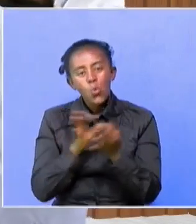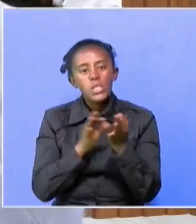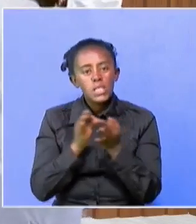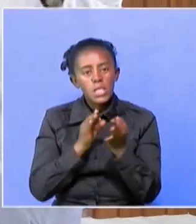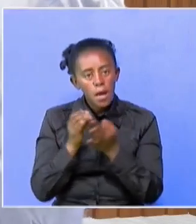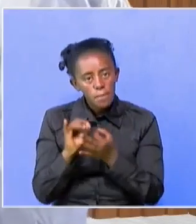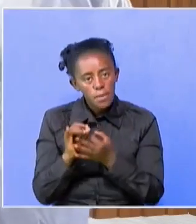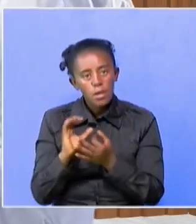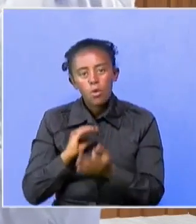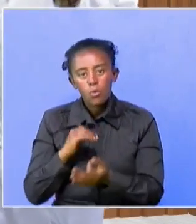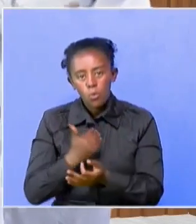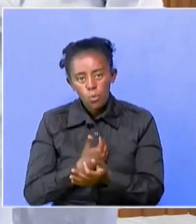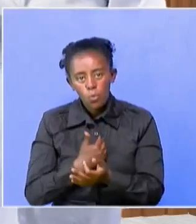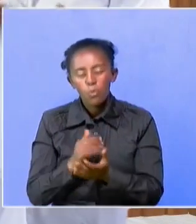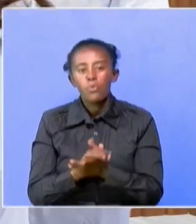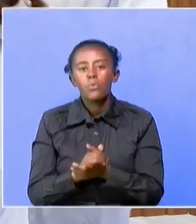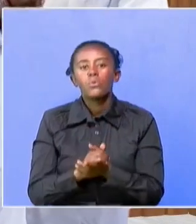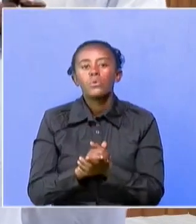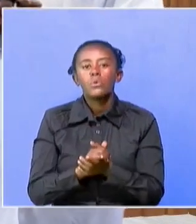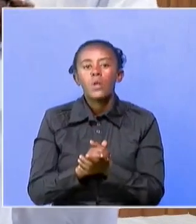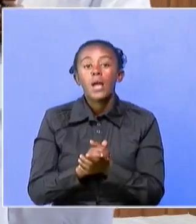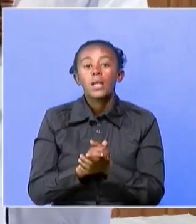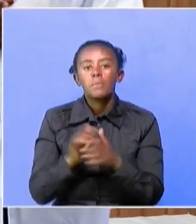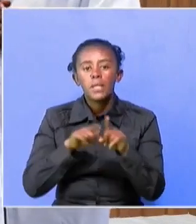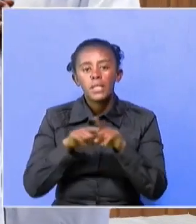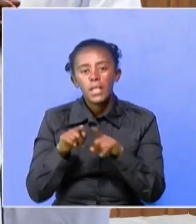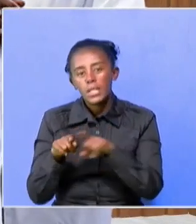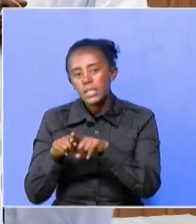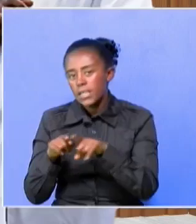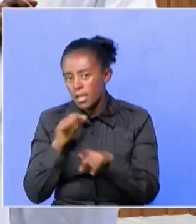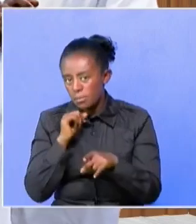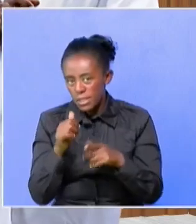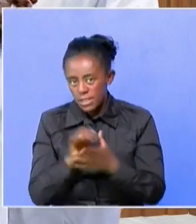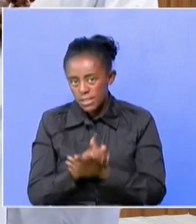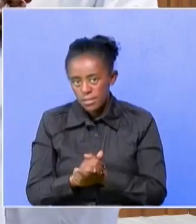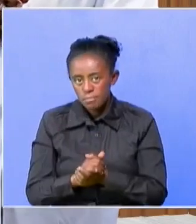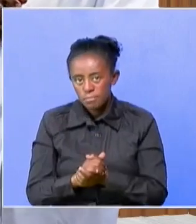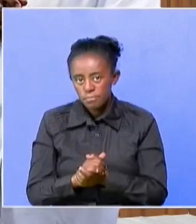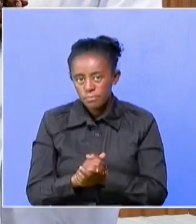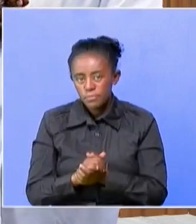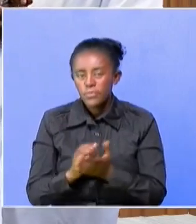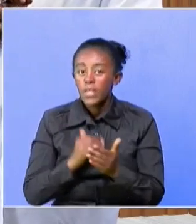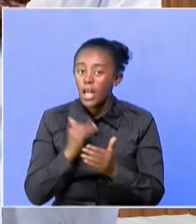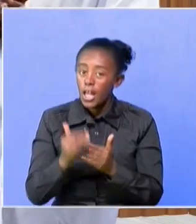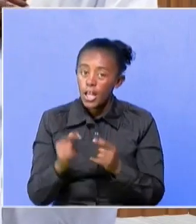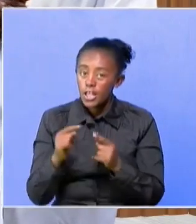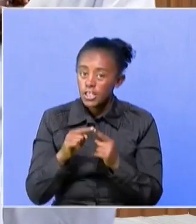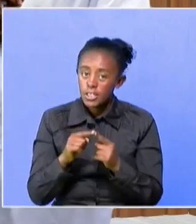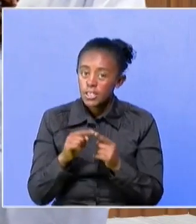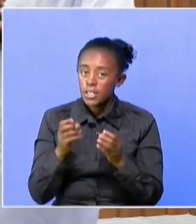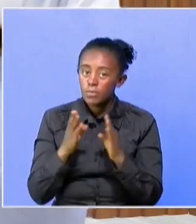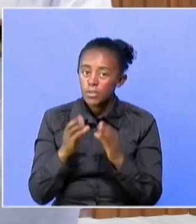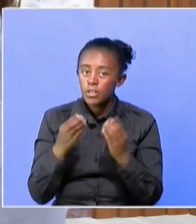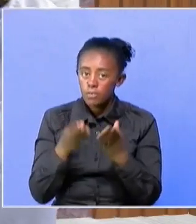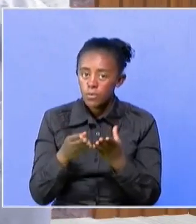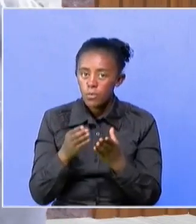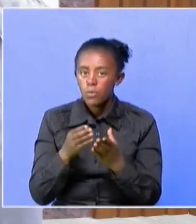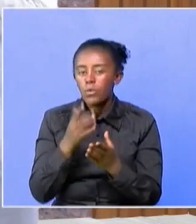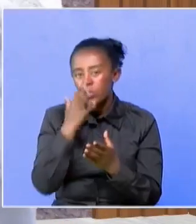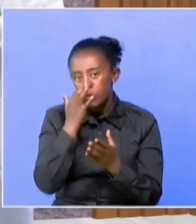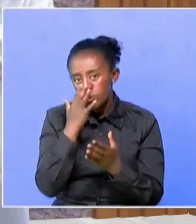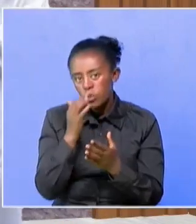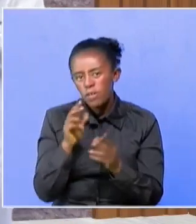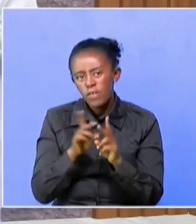describing our what agreement is and disagreement is. Next to this, let me give you that, as usual,